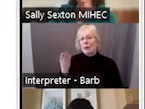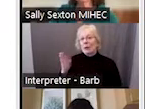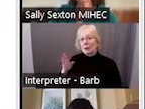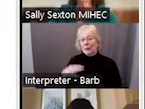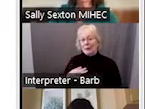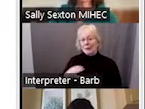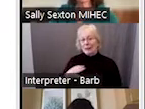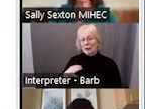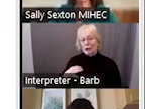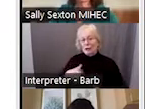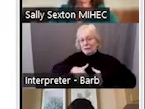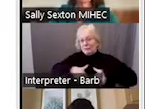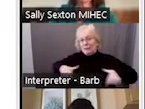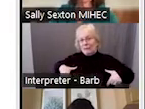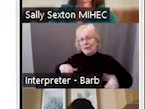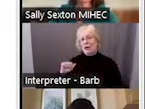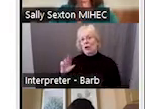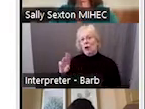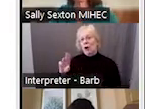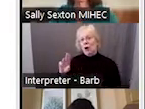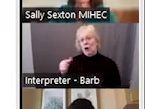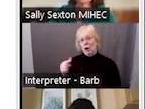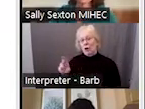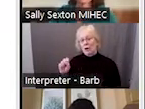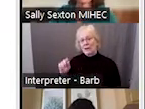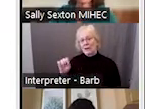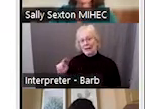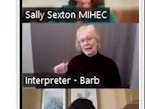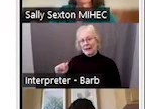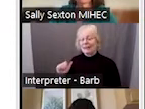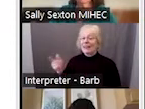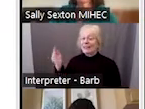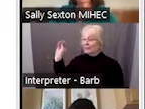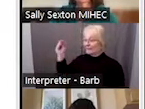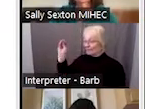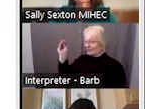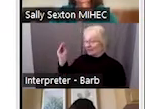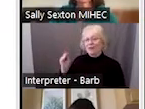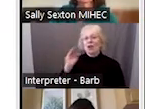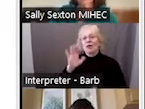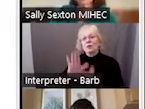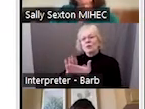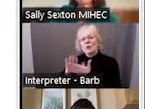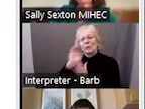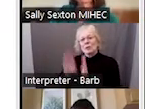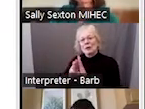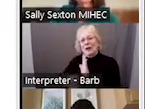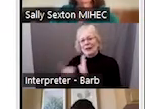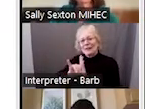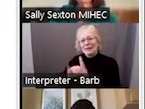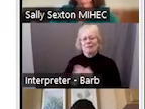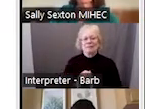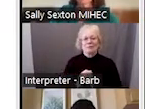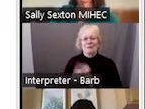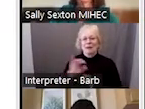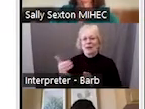printed across with a school emblem. He's holding his school picture ID up for the camera. John is in his first year